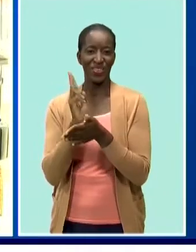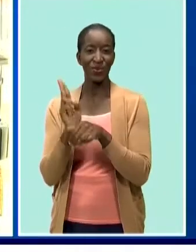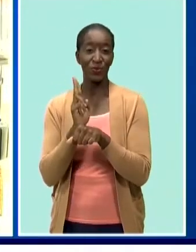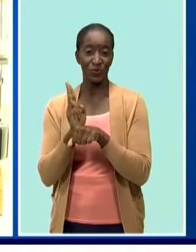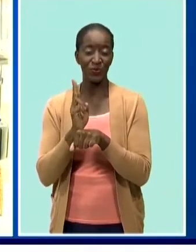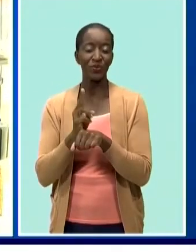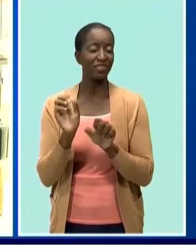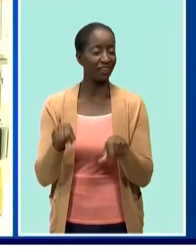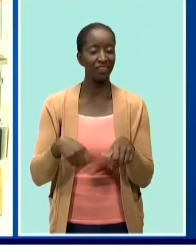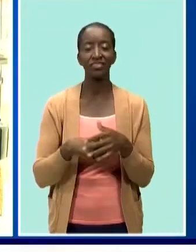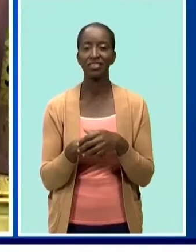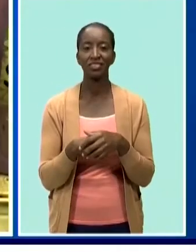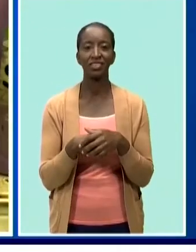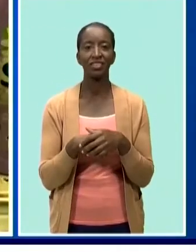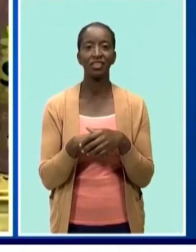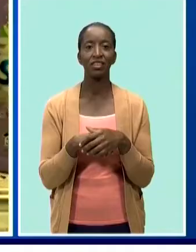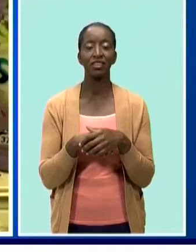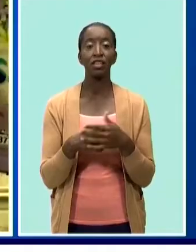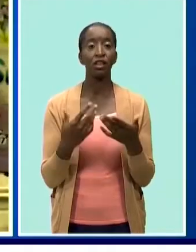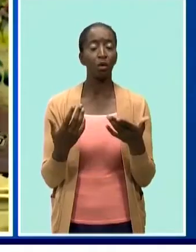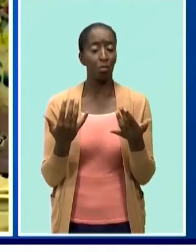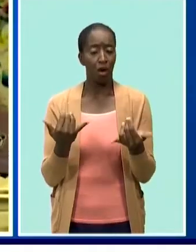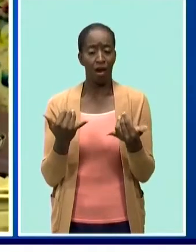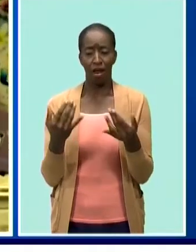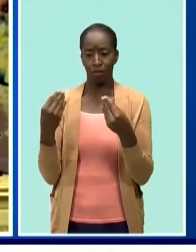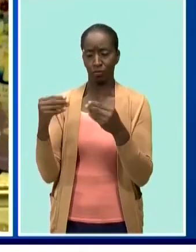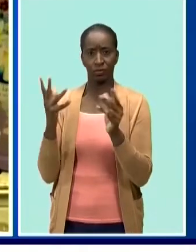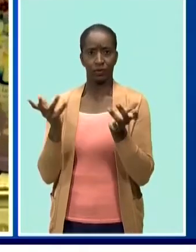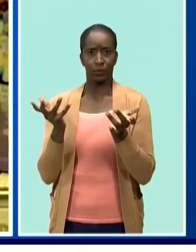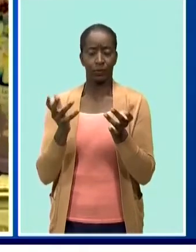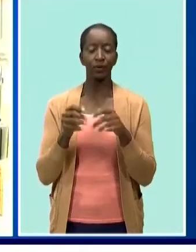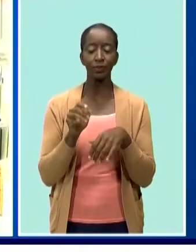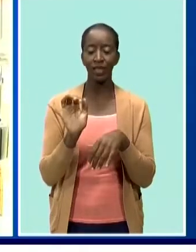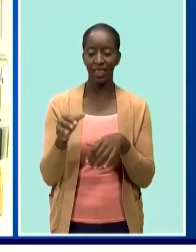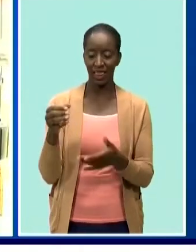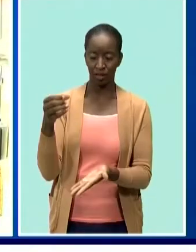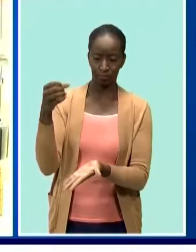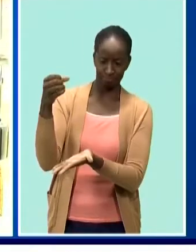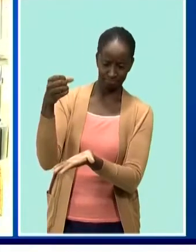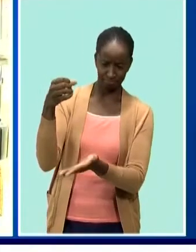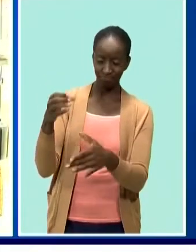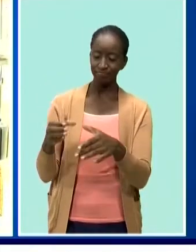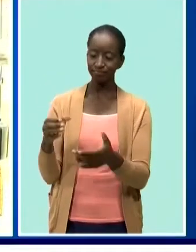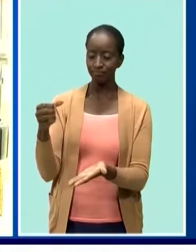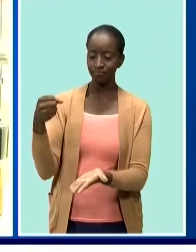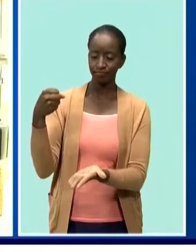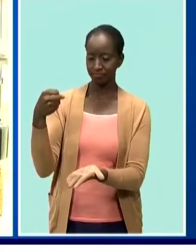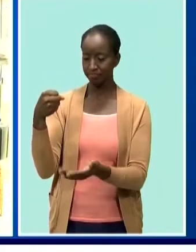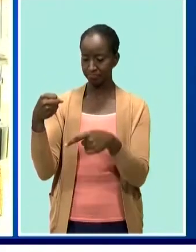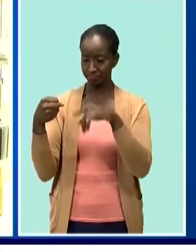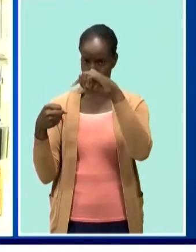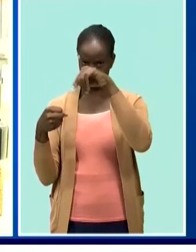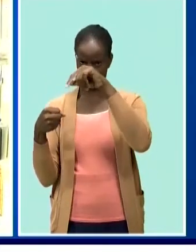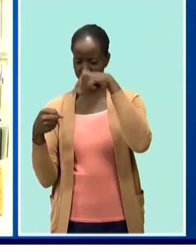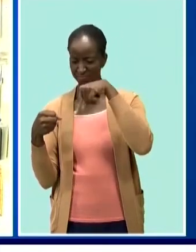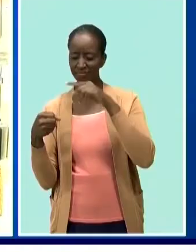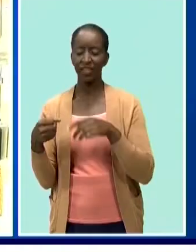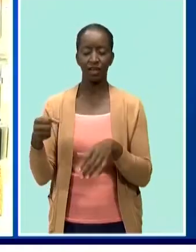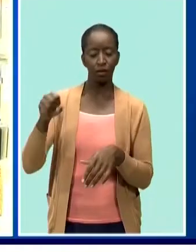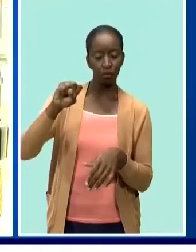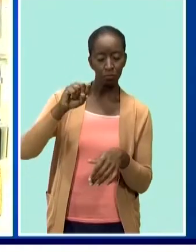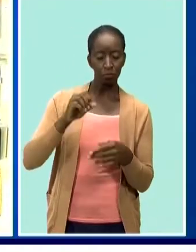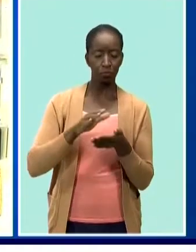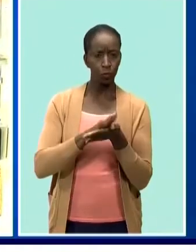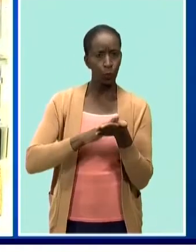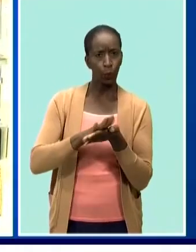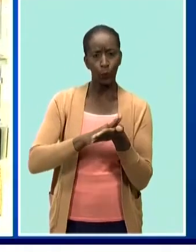popular, one of which is the bottle dishwash, bottle liquid detergent, that kind of thing. And we order huge amounts of those, and